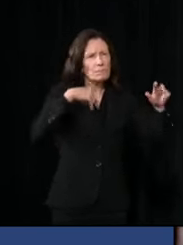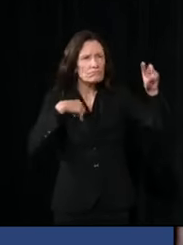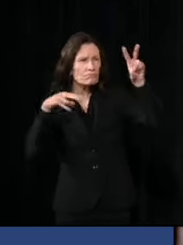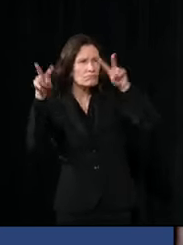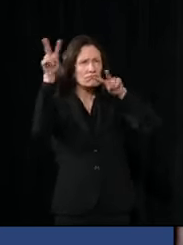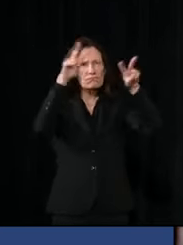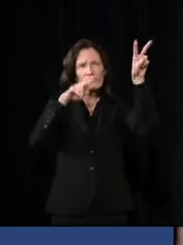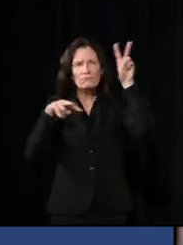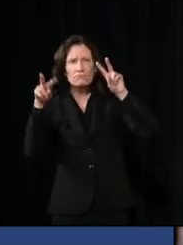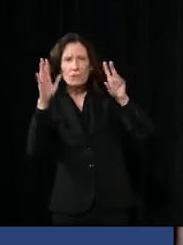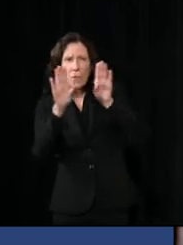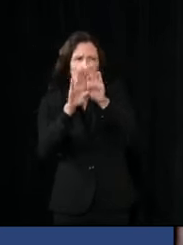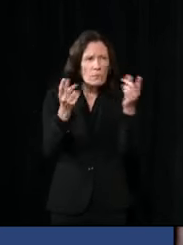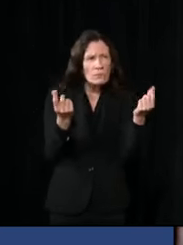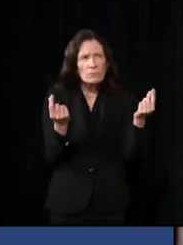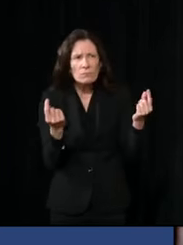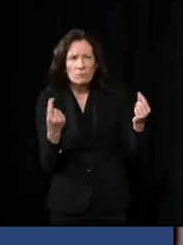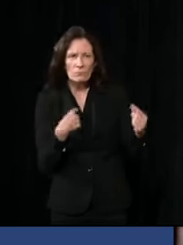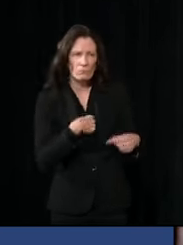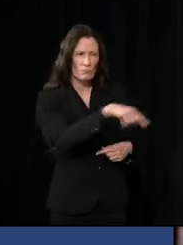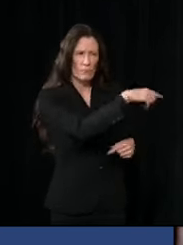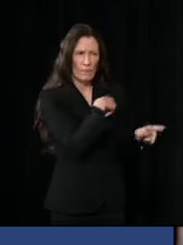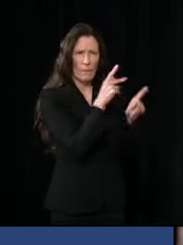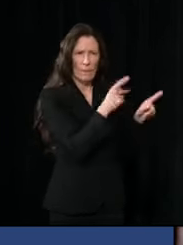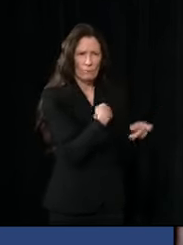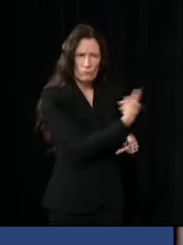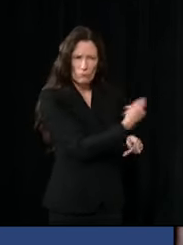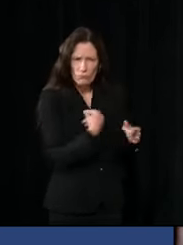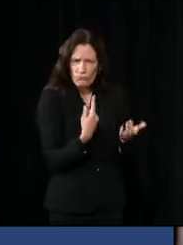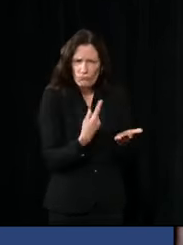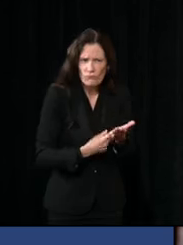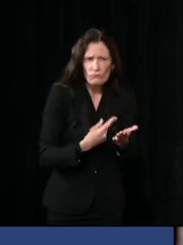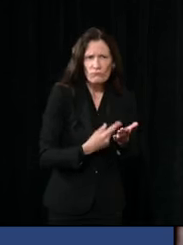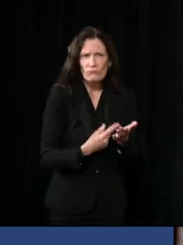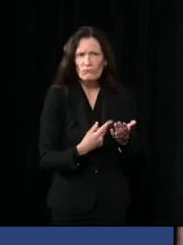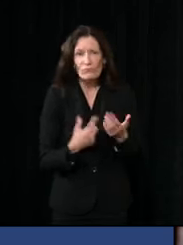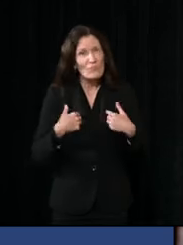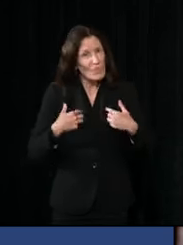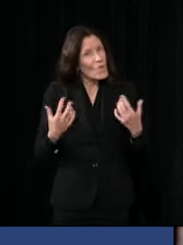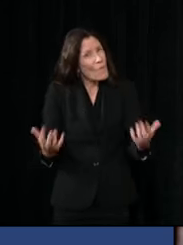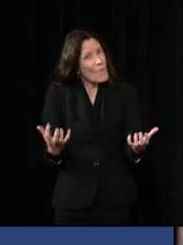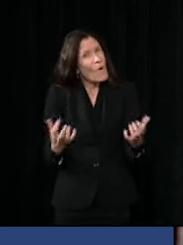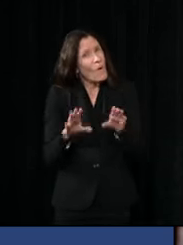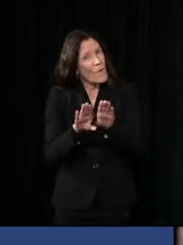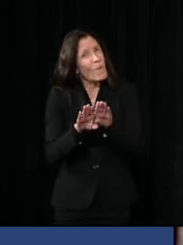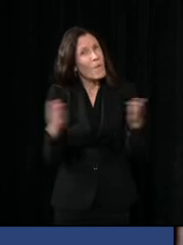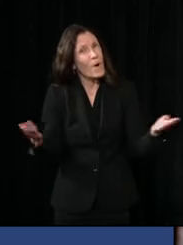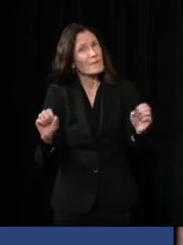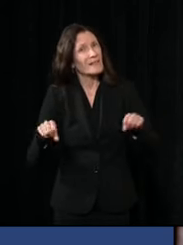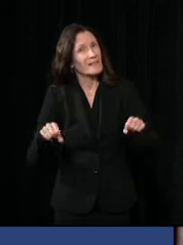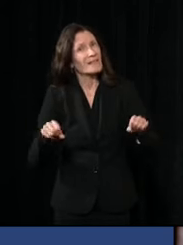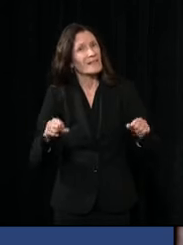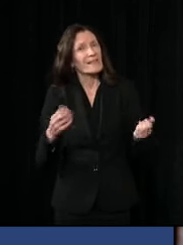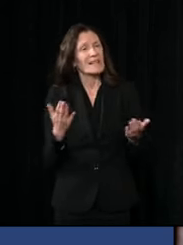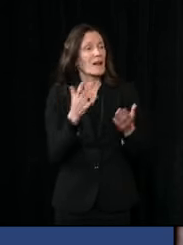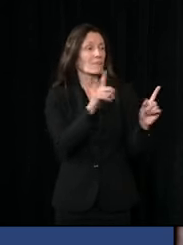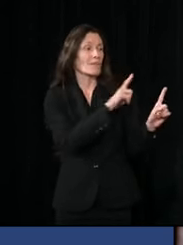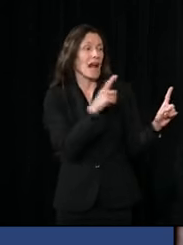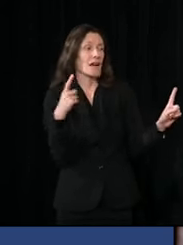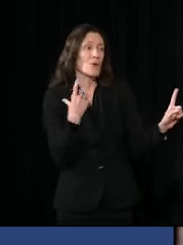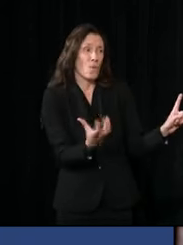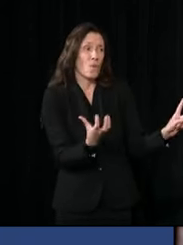business owner, I deeply share the concerns of some in the legislature, but we cannot exacerbate the pandemic's damage